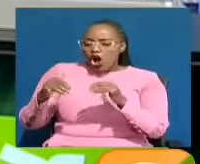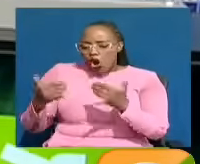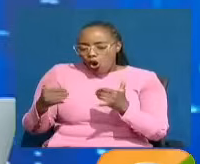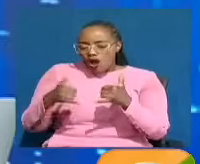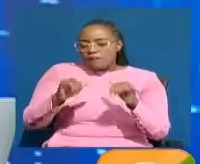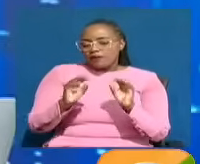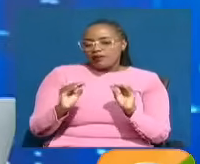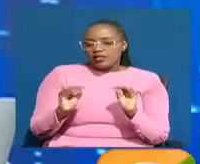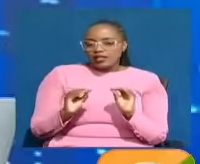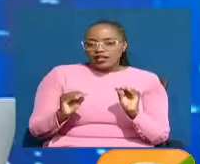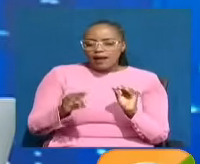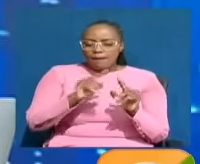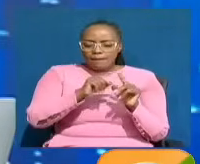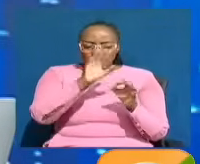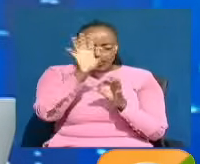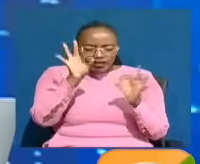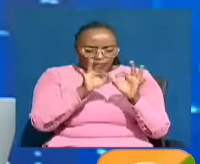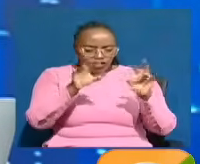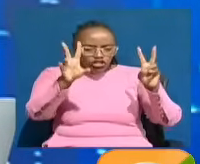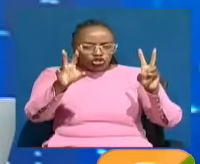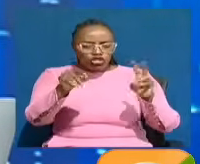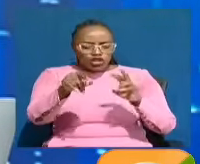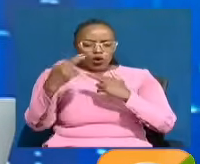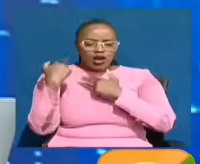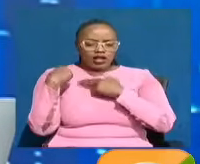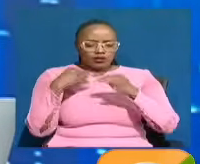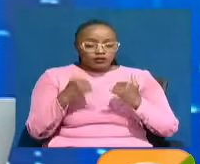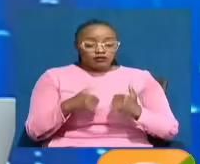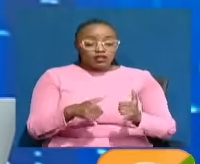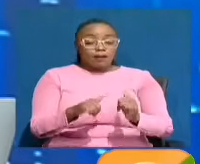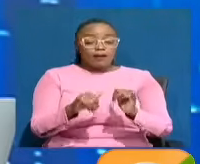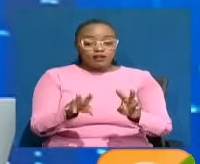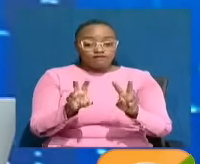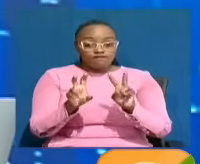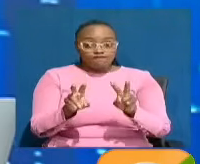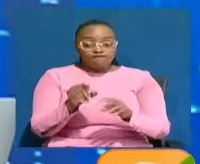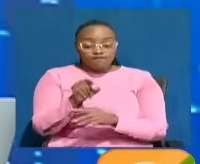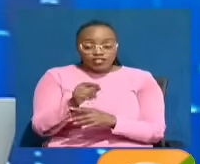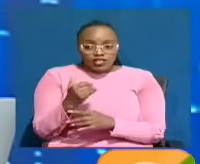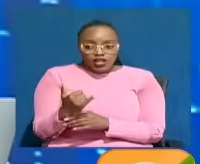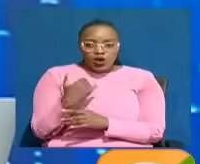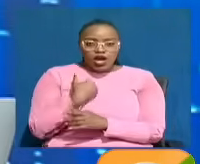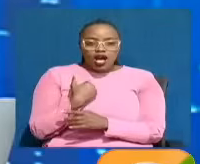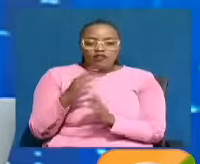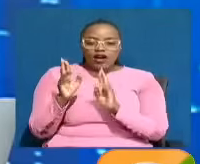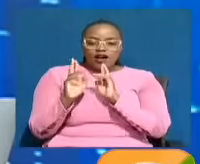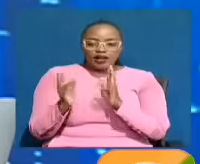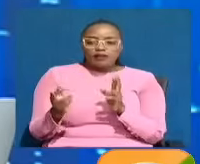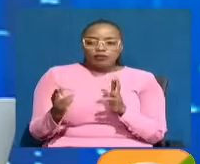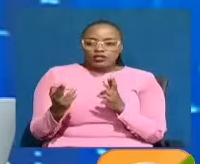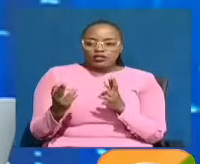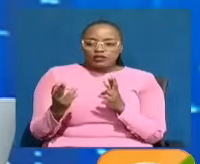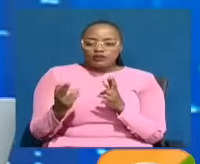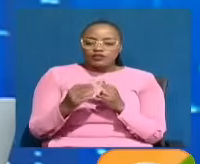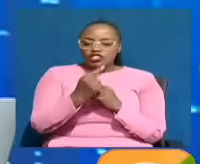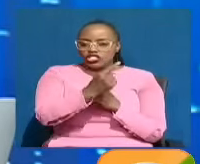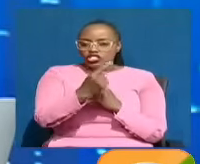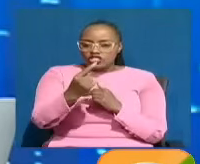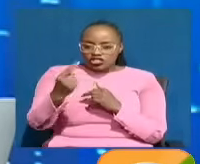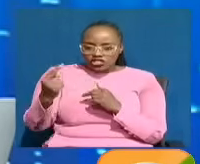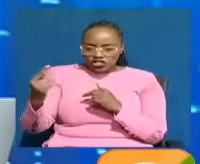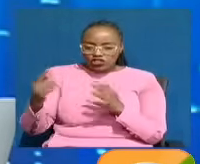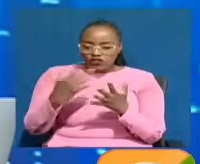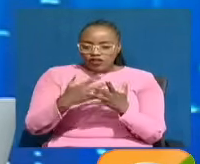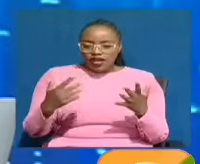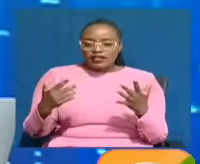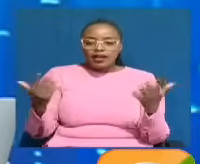on this particular issue, you are overseeing the implementation. So suddenly by now you have a report as to where each of these items